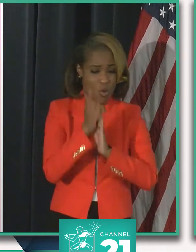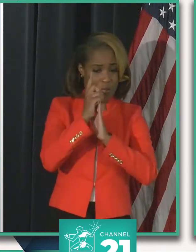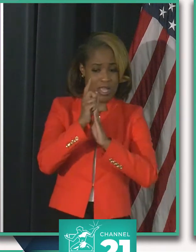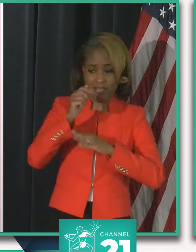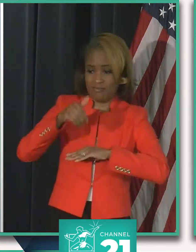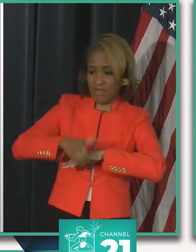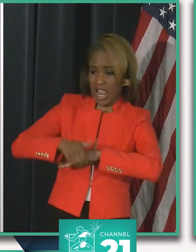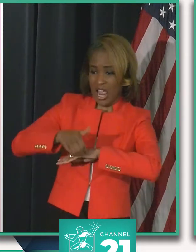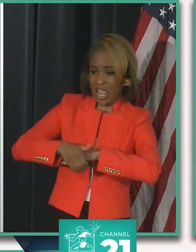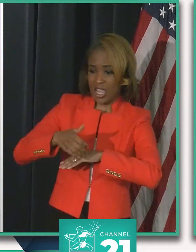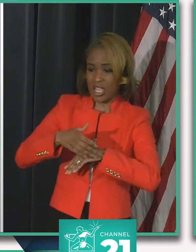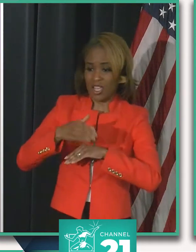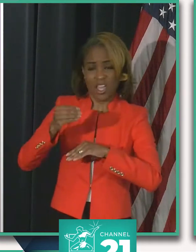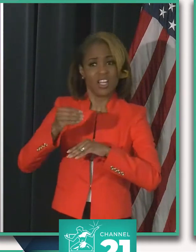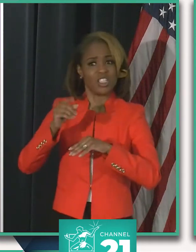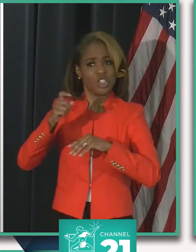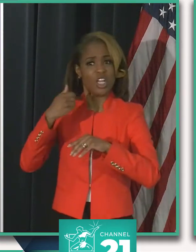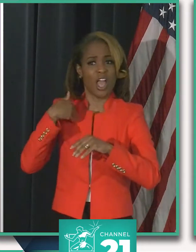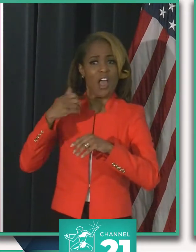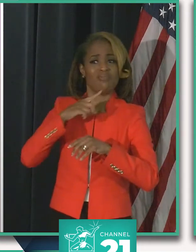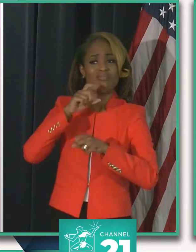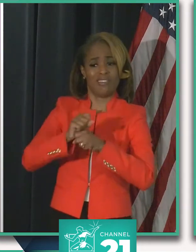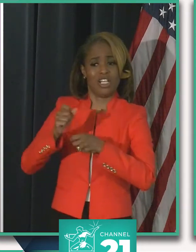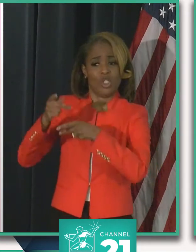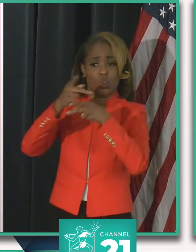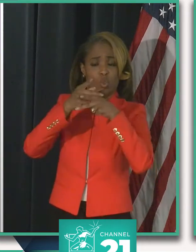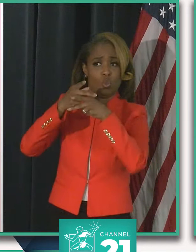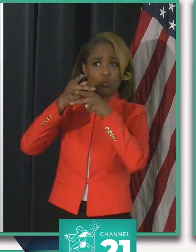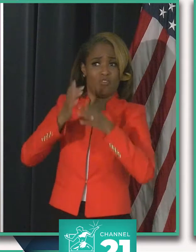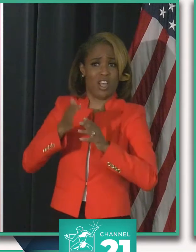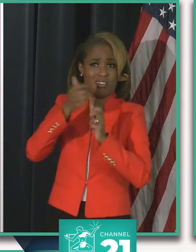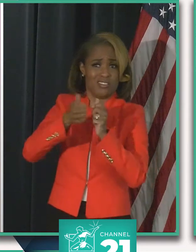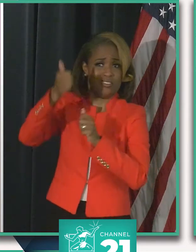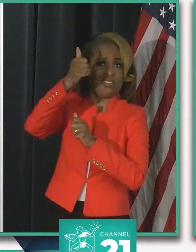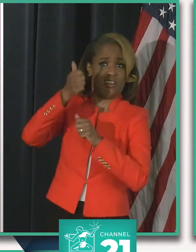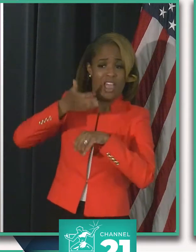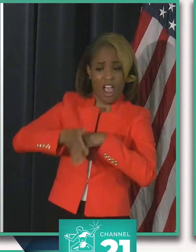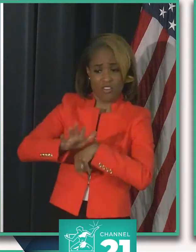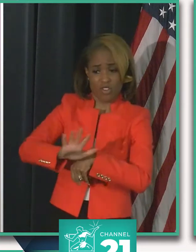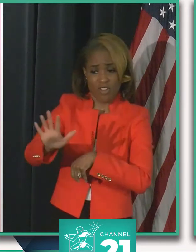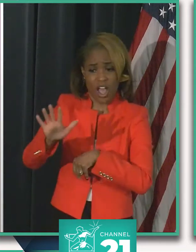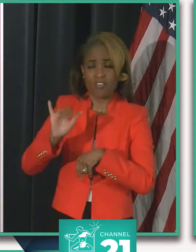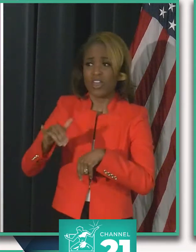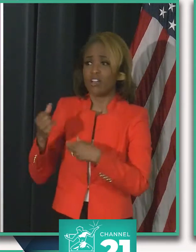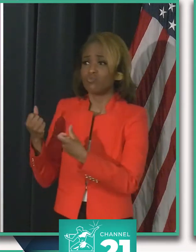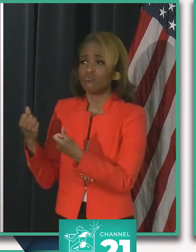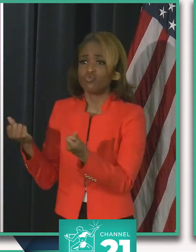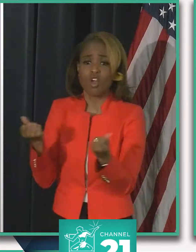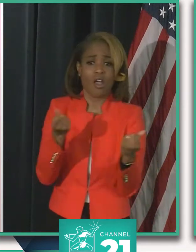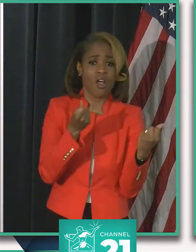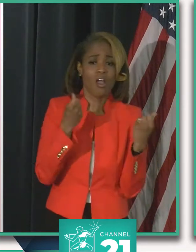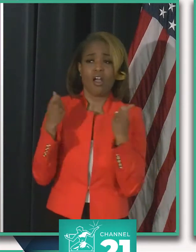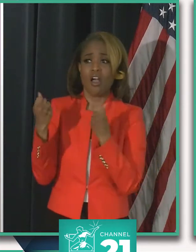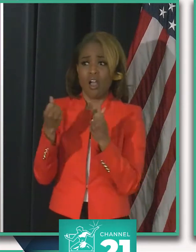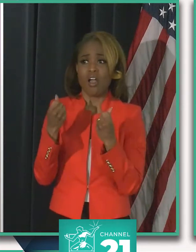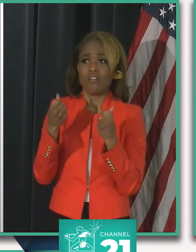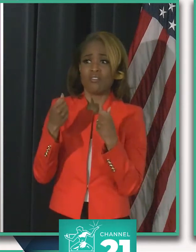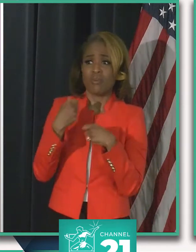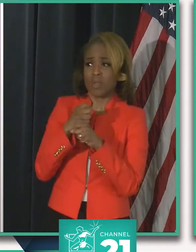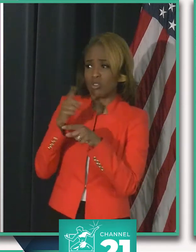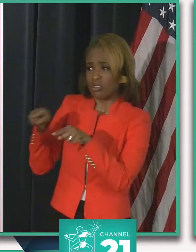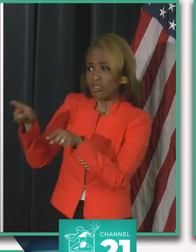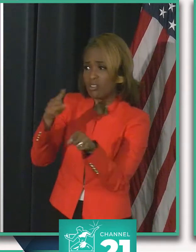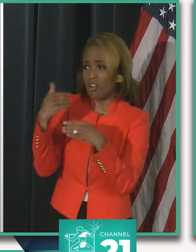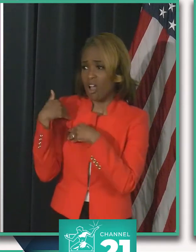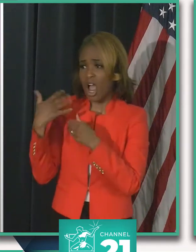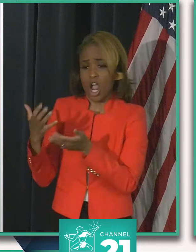and supervisors, actual supervisors, after 5 p.m. that drive around and hold them accountable. I make